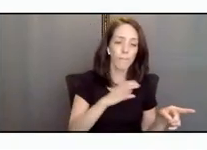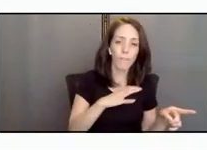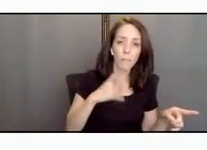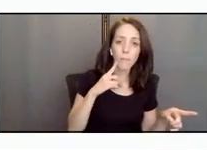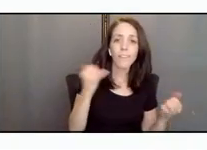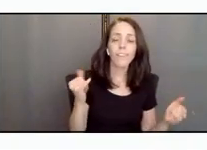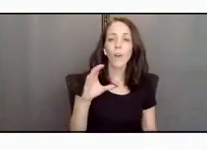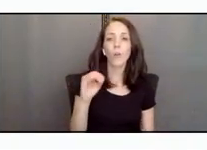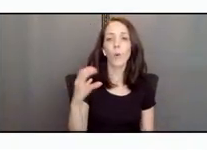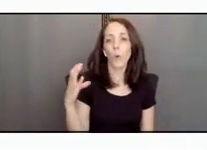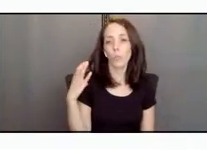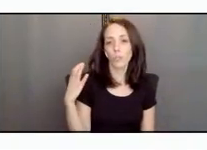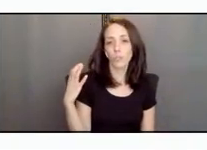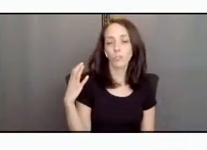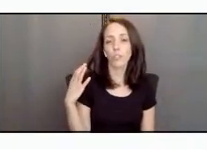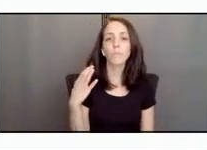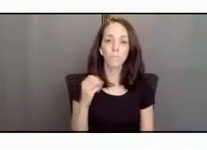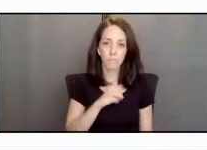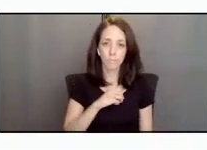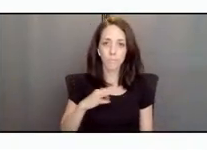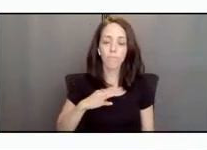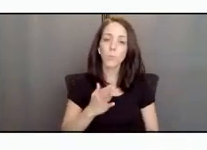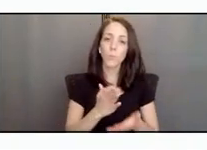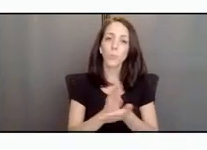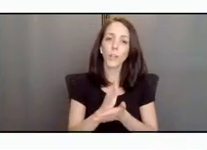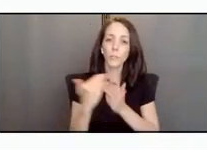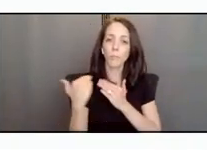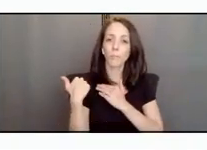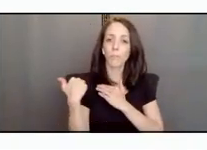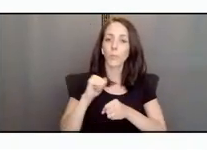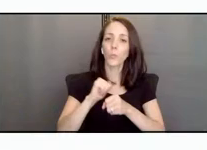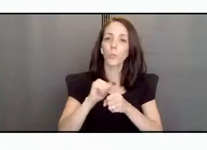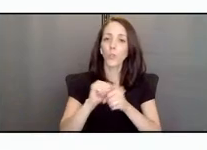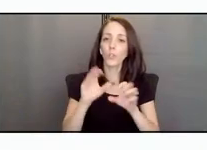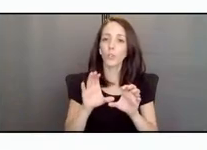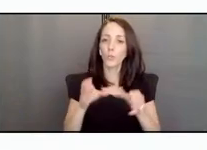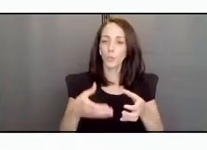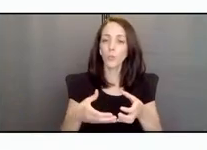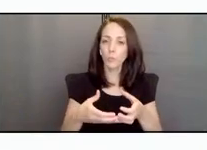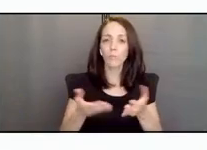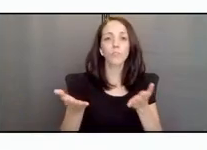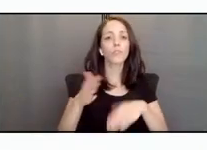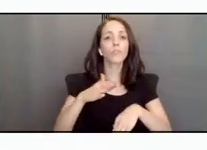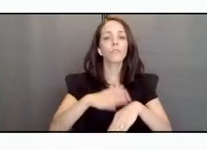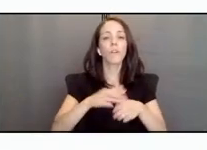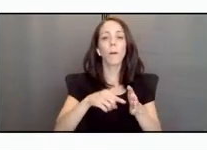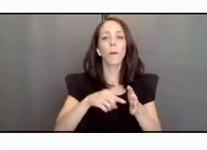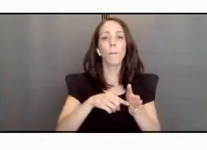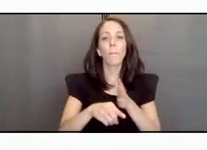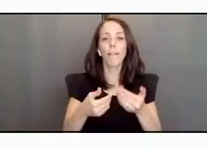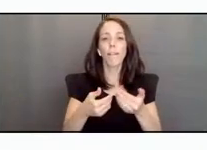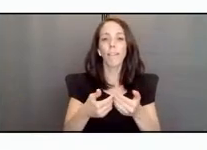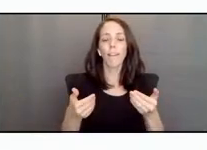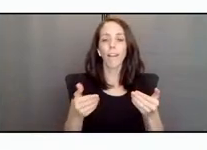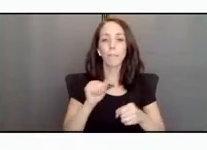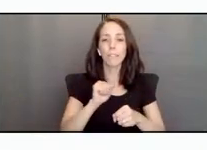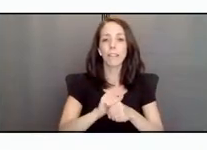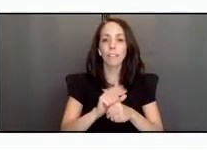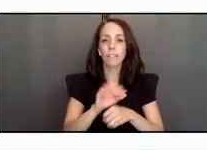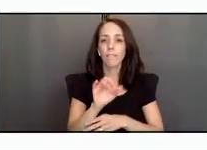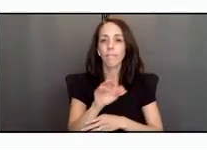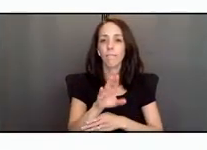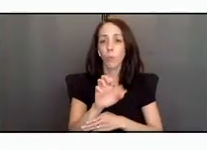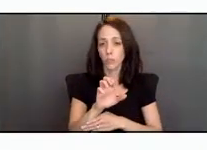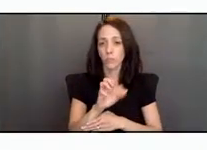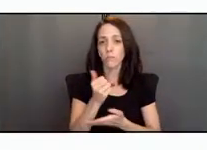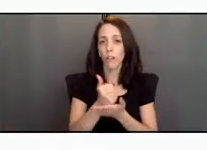the Faculty Rights and Responsibilities Workgroup and serves on the Pay Gap Task Force, as well as the Data Governance Steering Committee. So